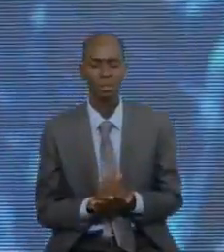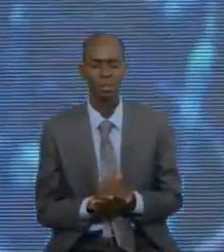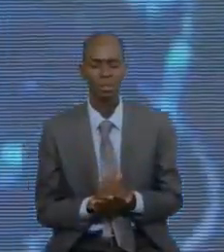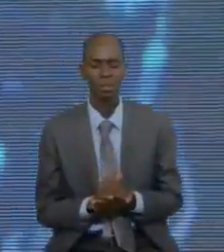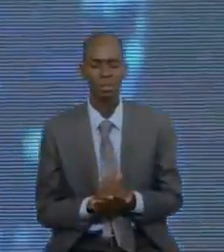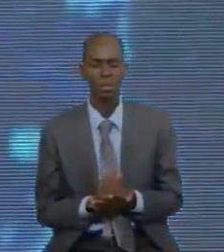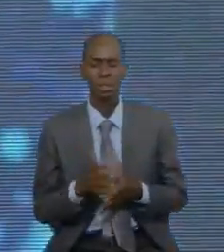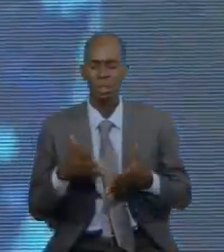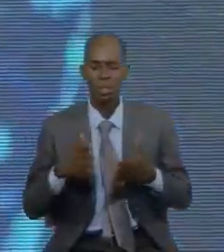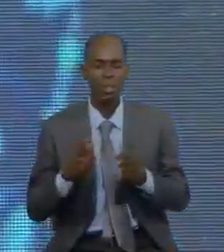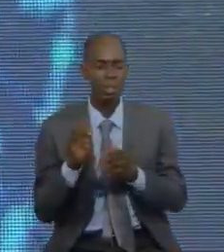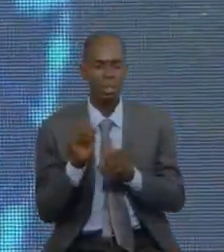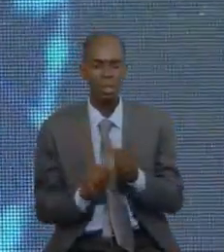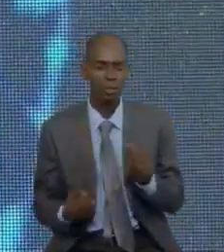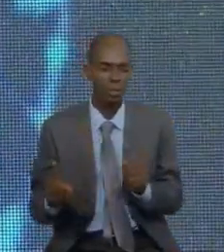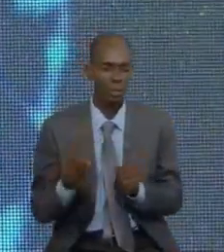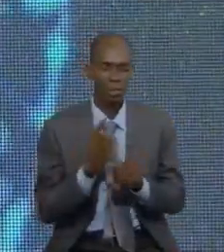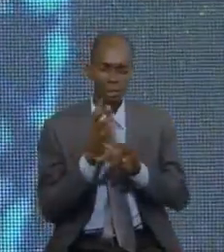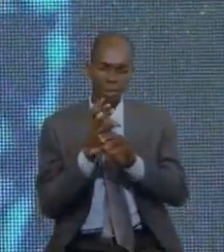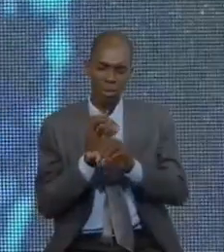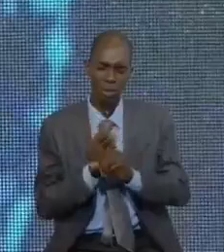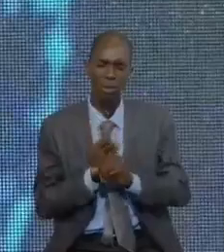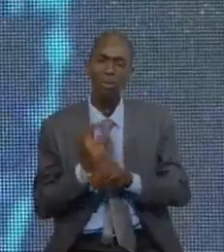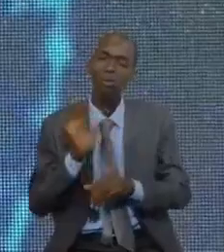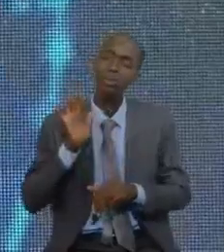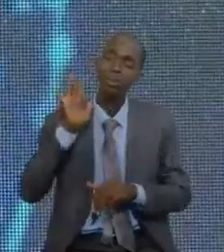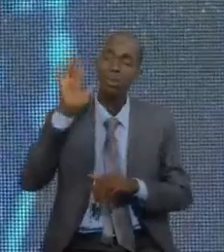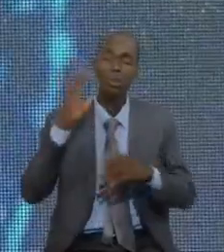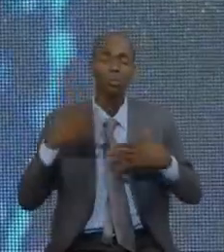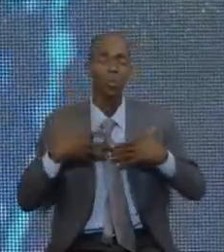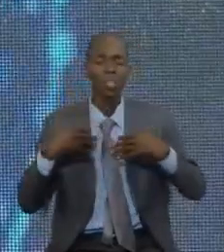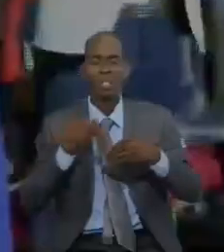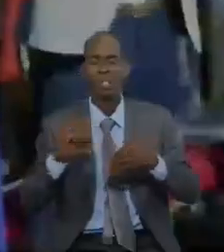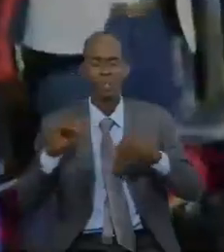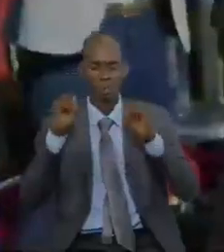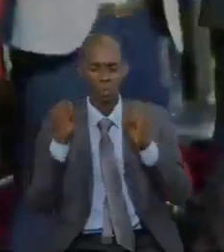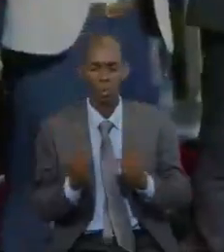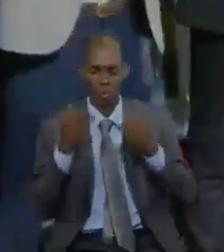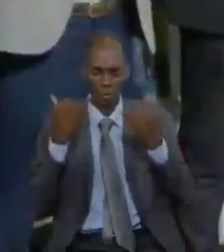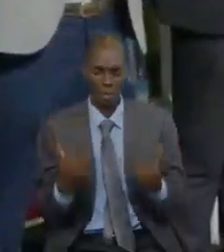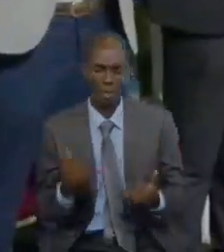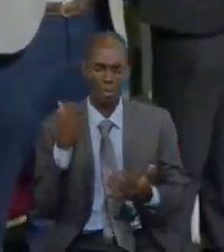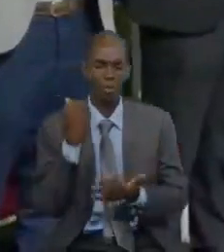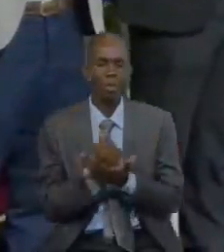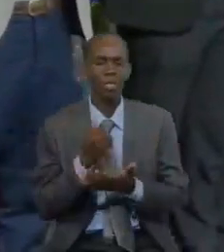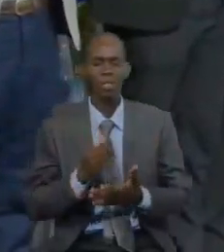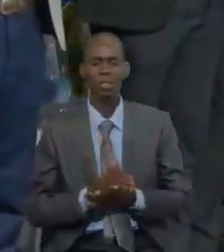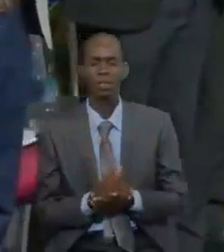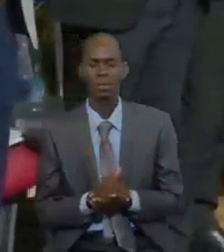Let everyone receive your healing virtue right now.